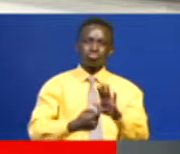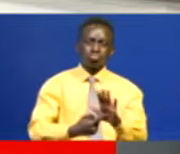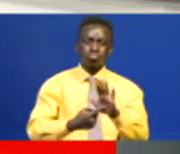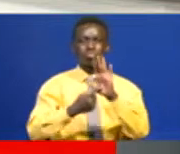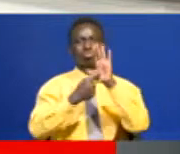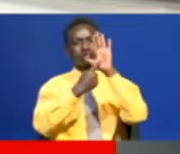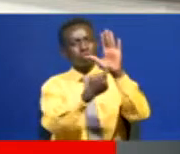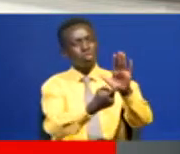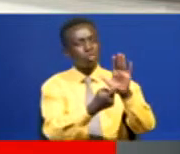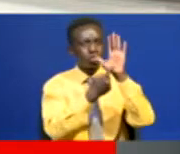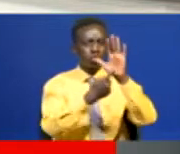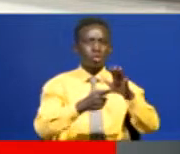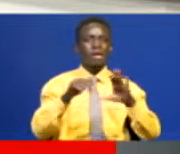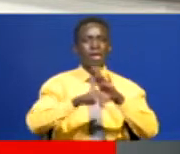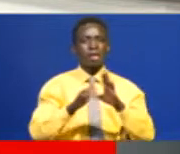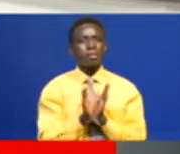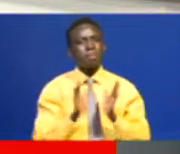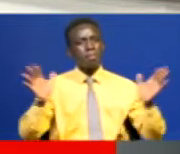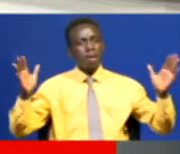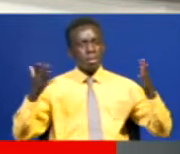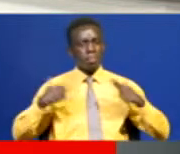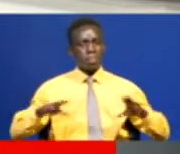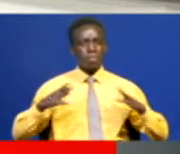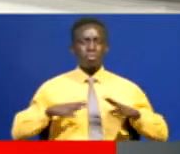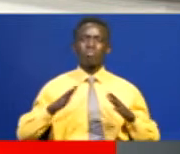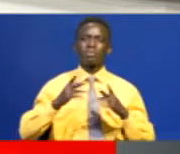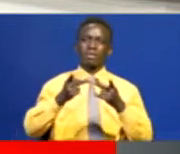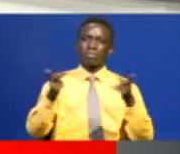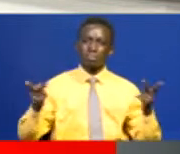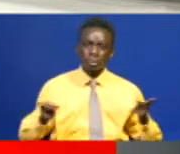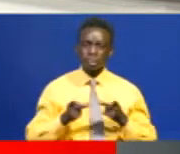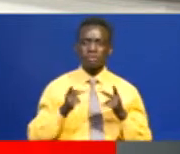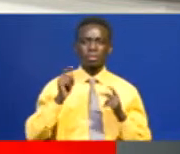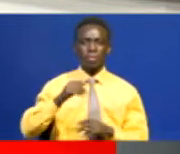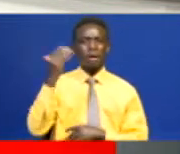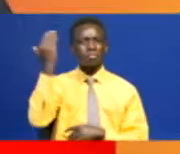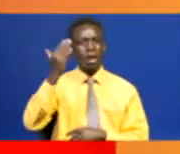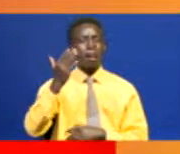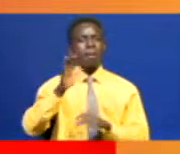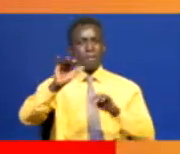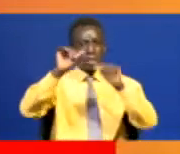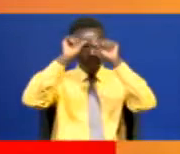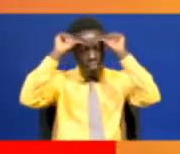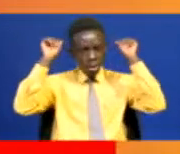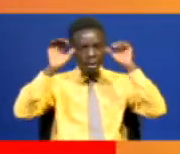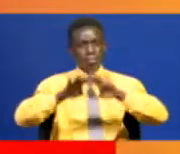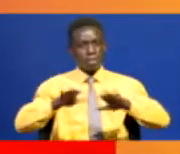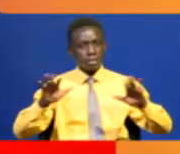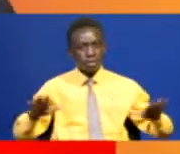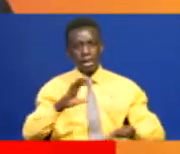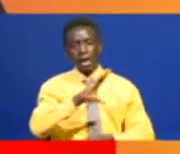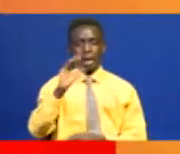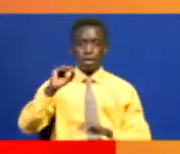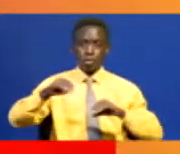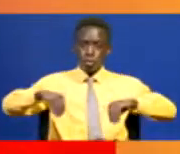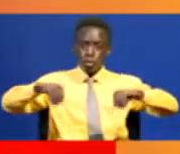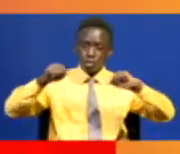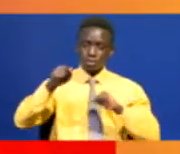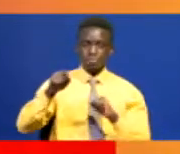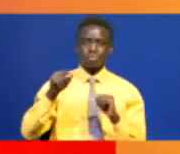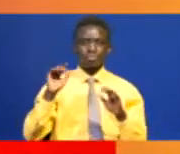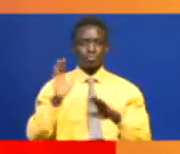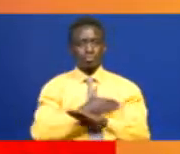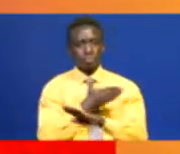paid, okay, for their own personal brand and their own marketability and the quality of the music and